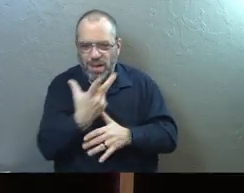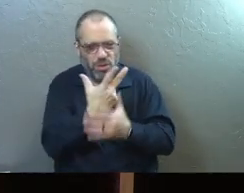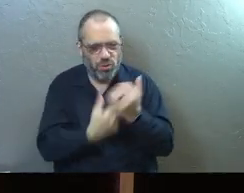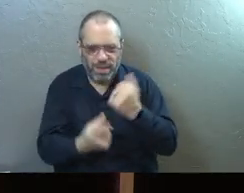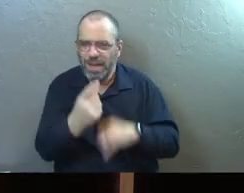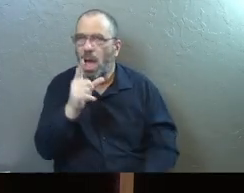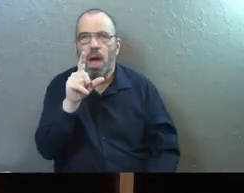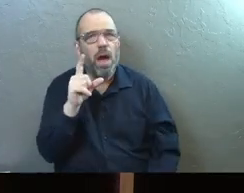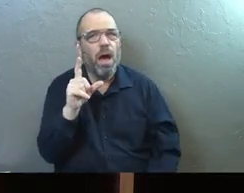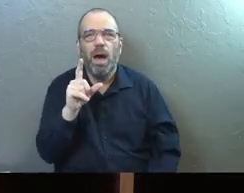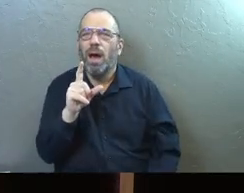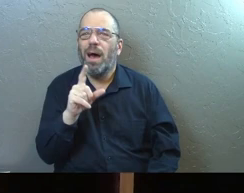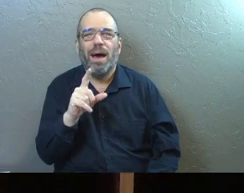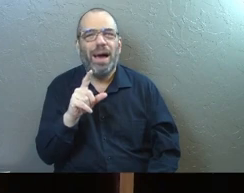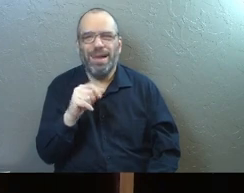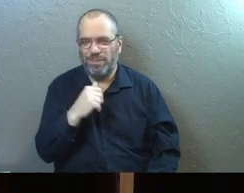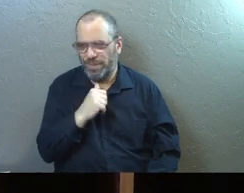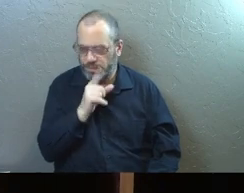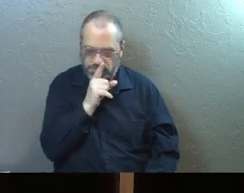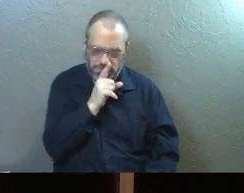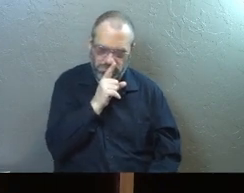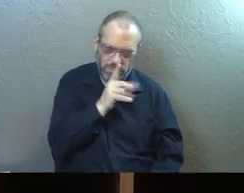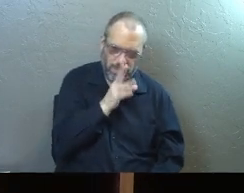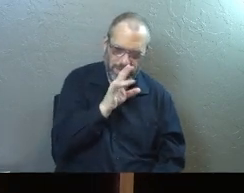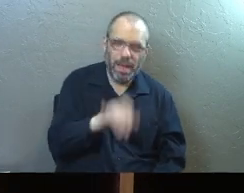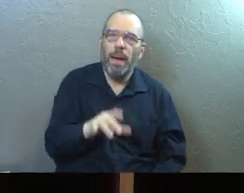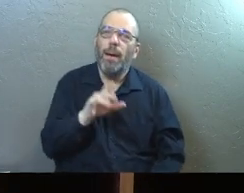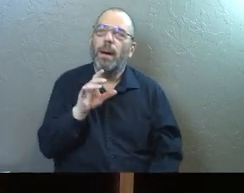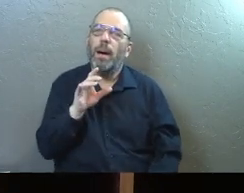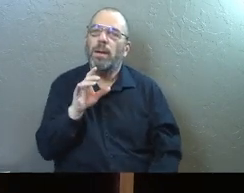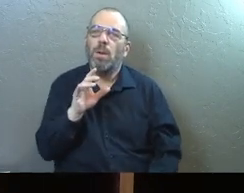right? Who we do not speak of.